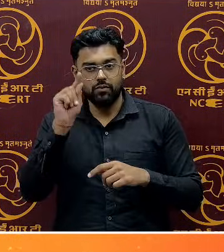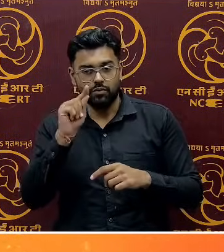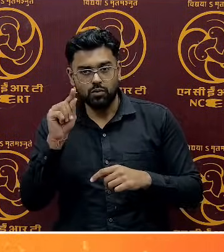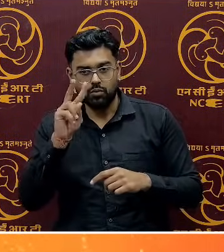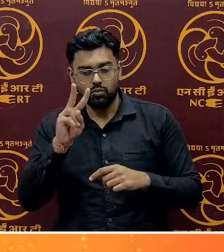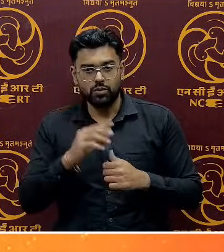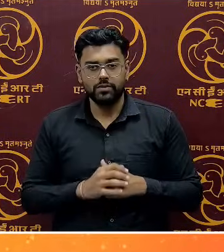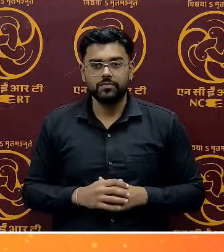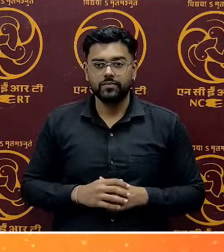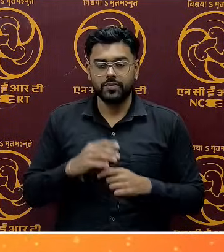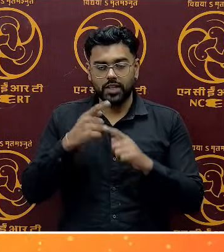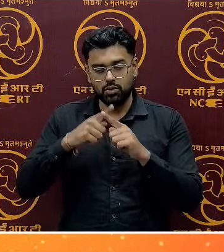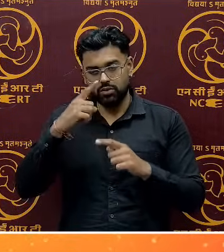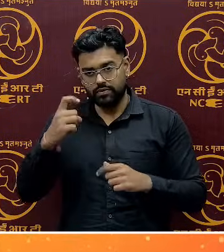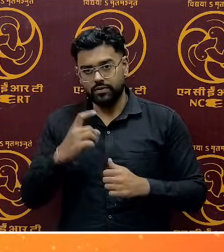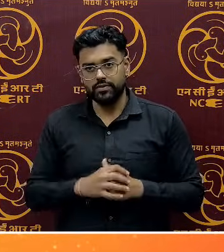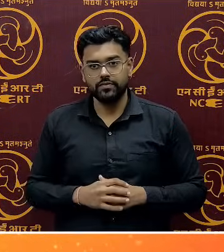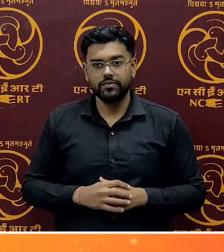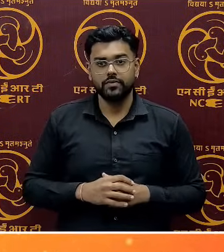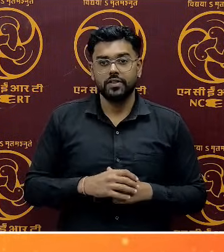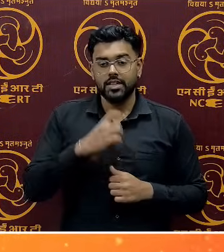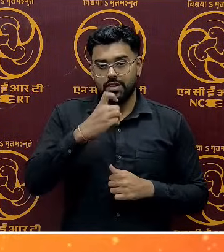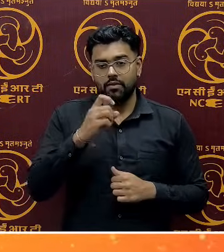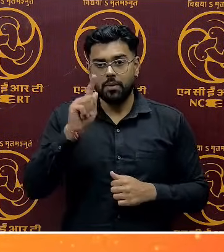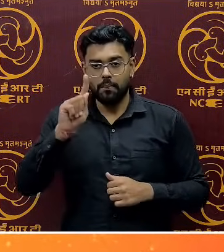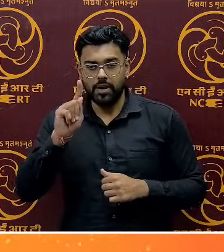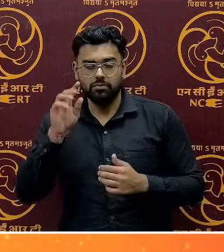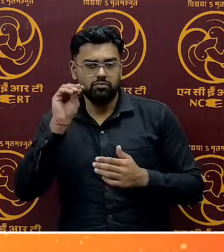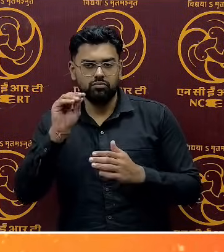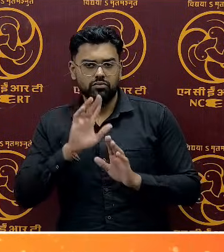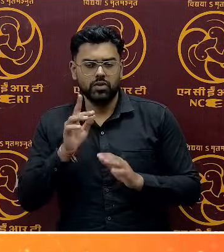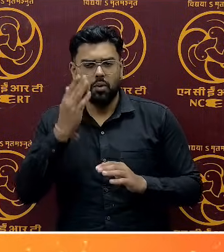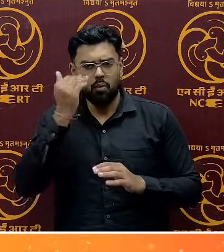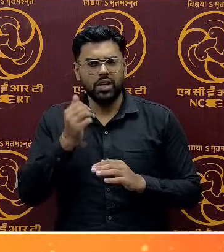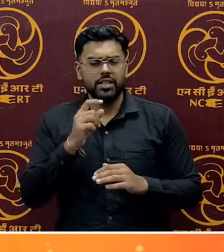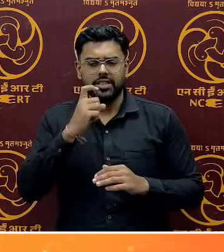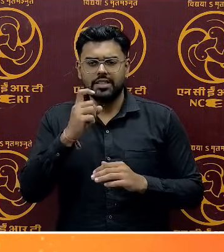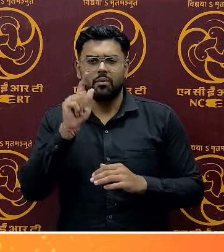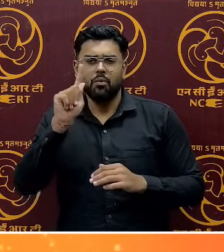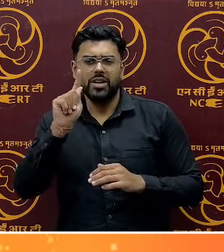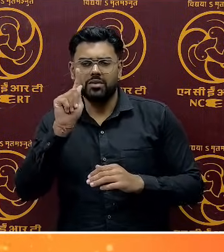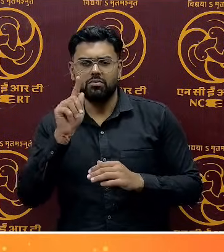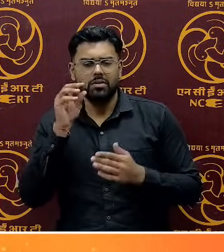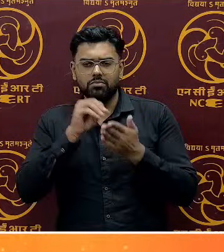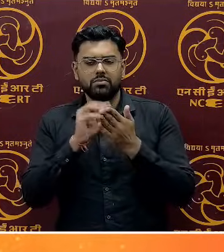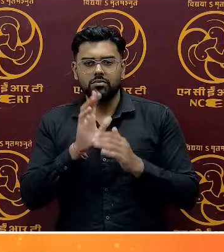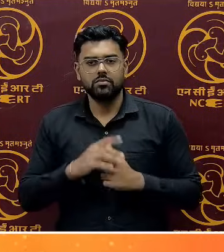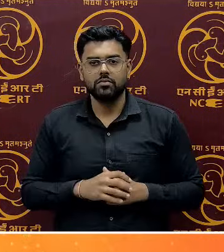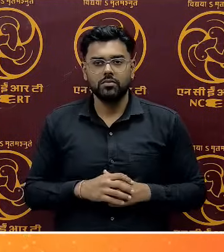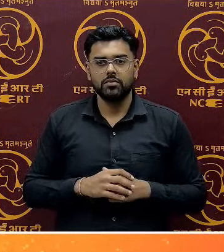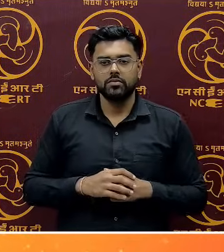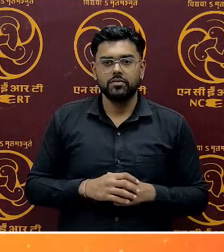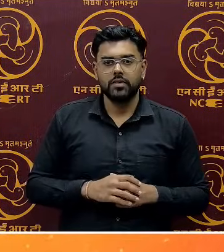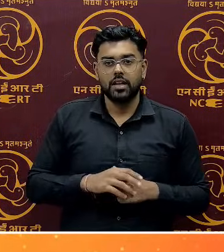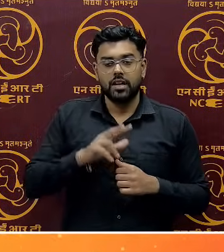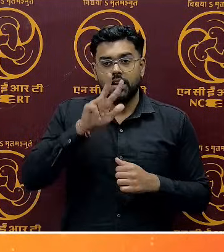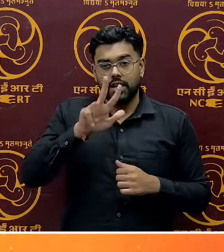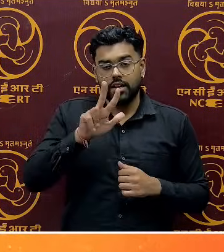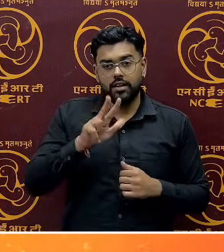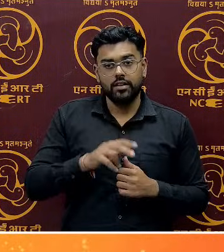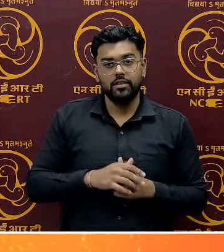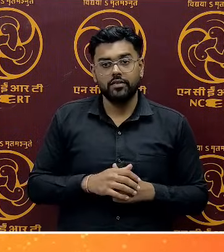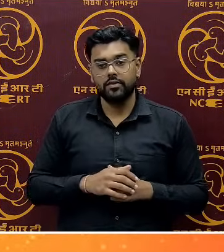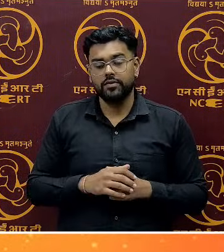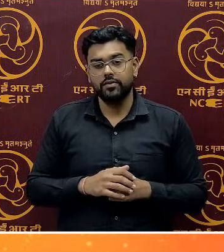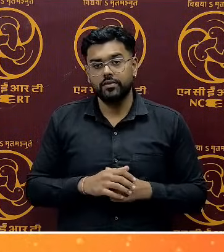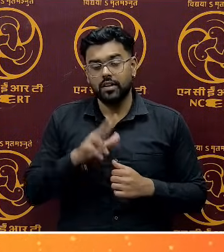7. Okay. 7 to the power 1, I need not write down, 1 is usually not written. Yes. 108 into 75 can be factorized